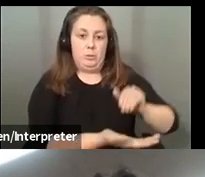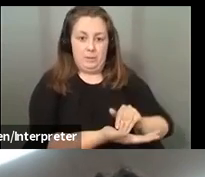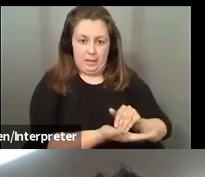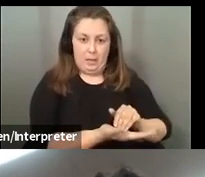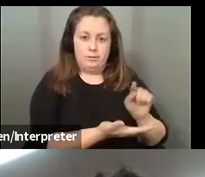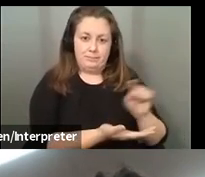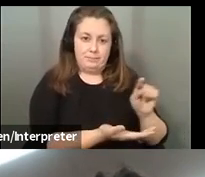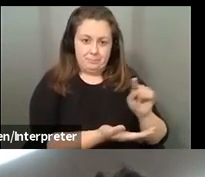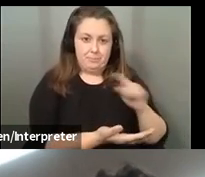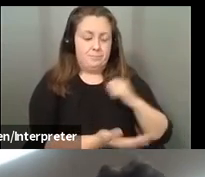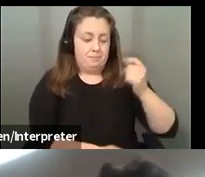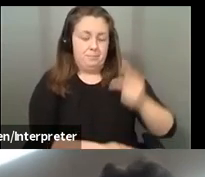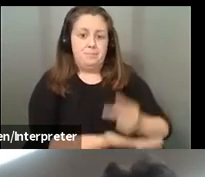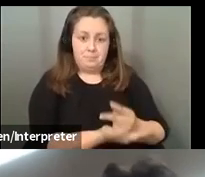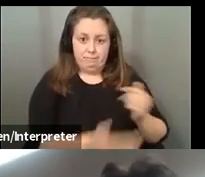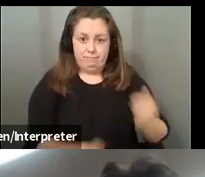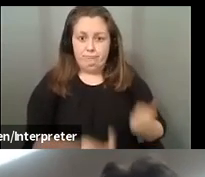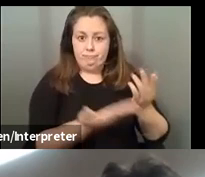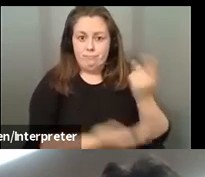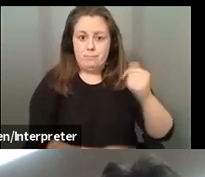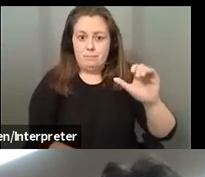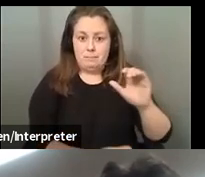$982,536.95. I wish to enter that into public record.